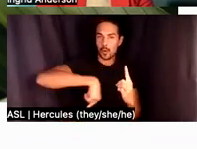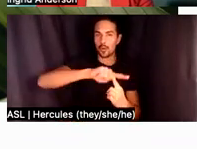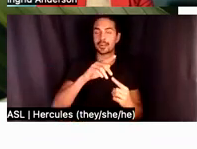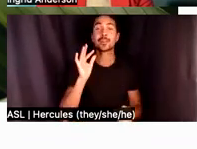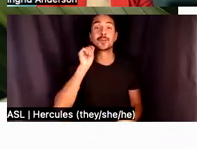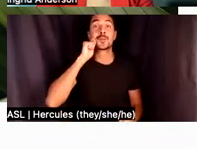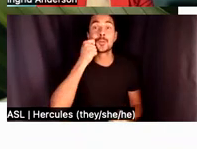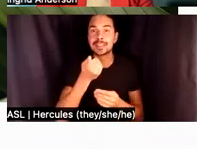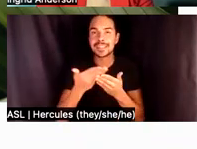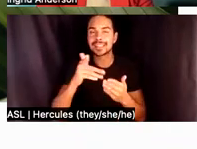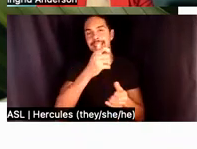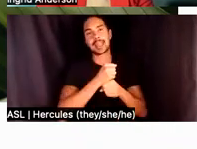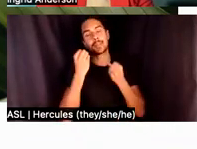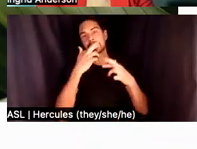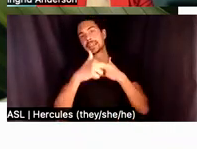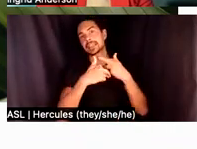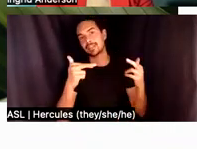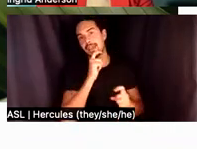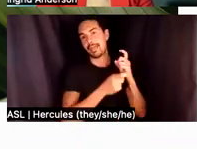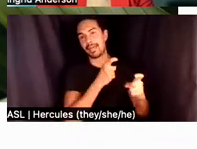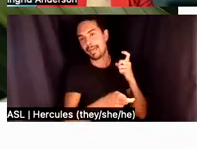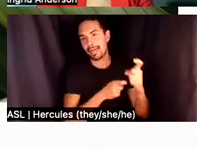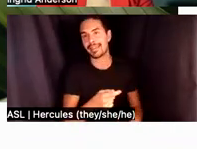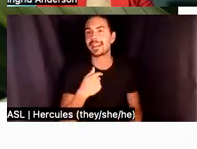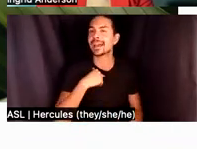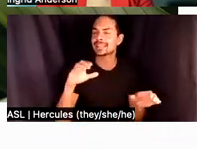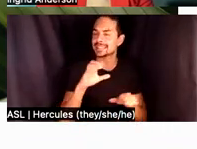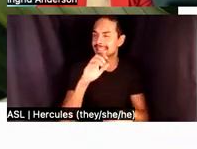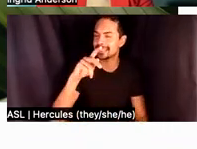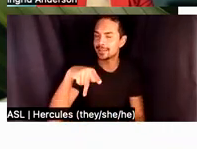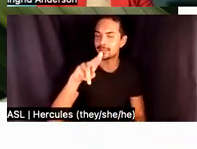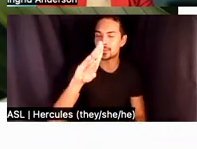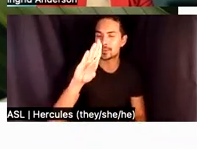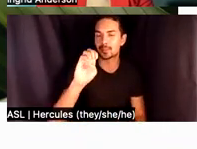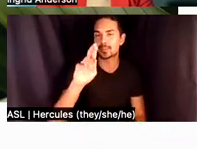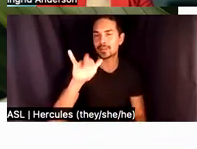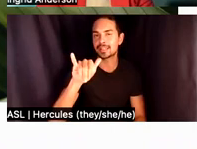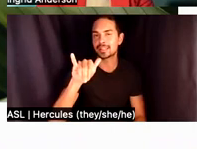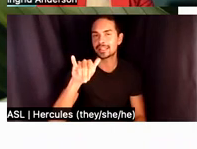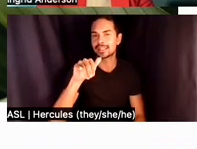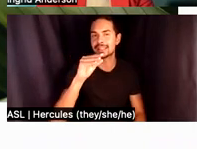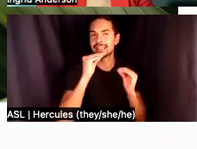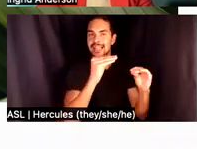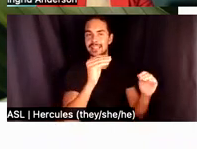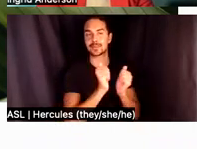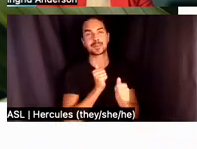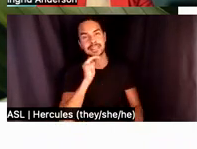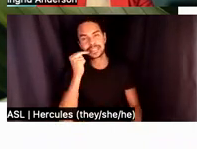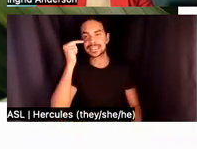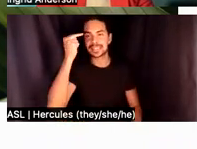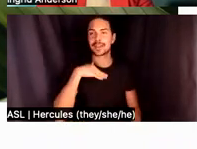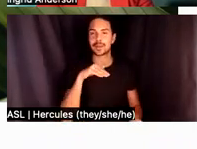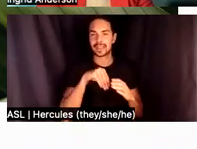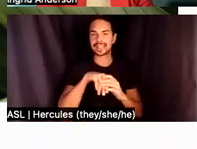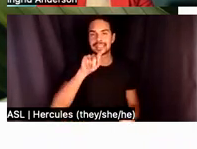she got a bunch of gifts, and I actually did a puberty lesson there too with my nieces and nephews. I was like in the teepee with